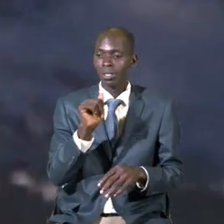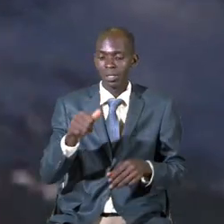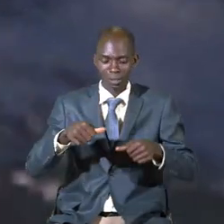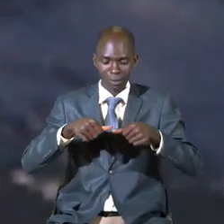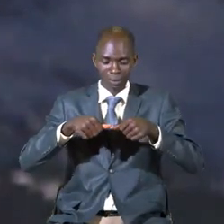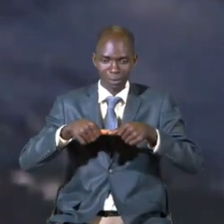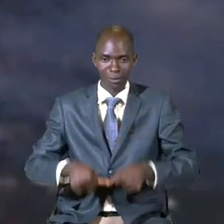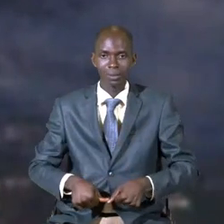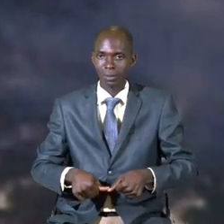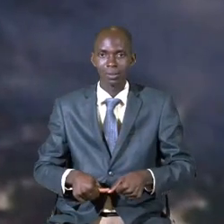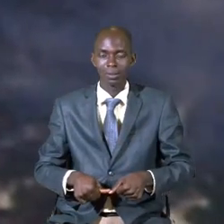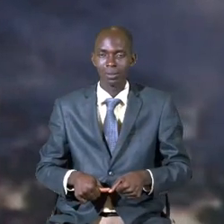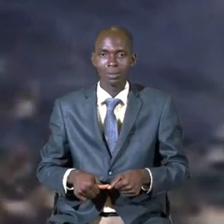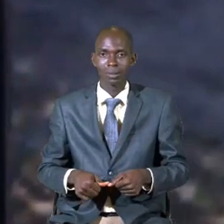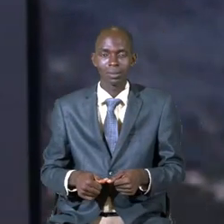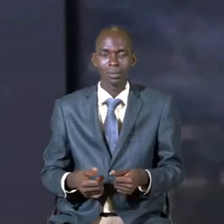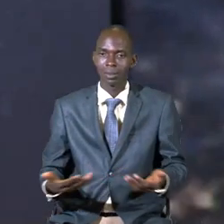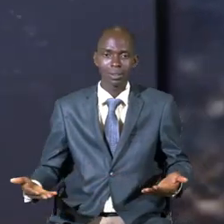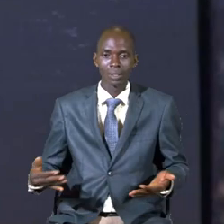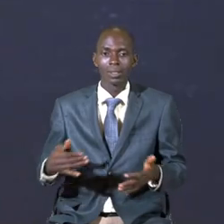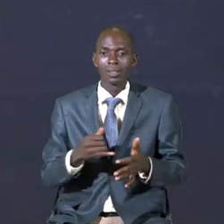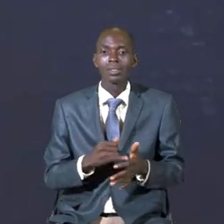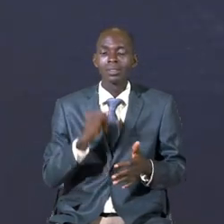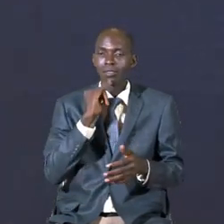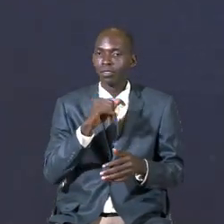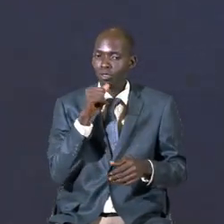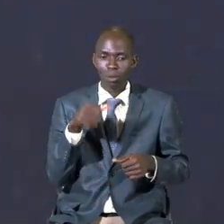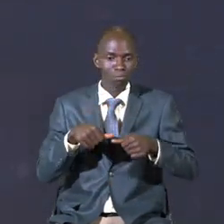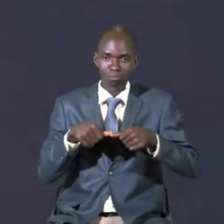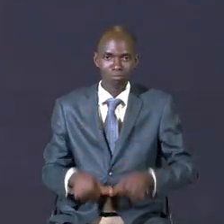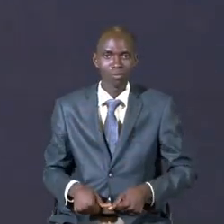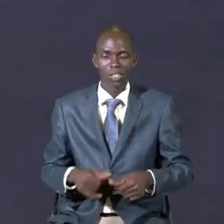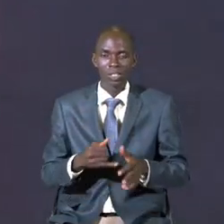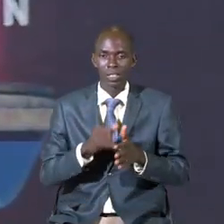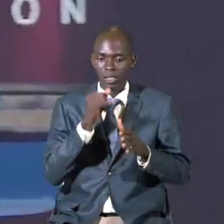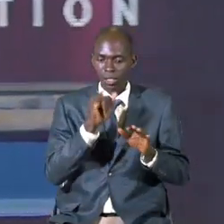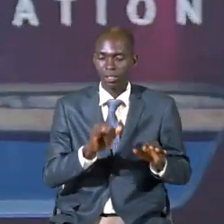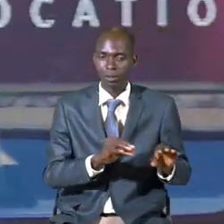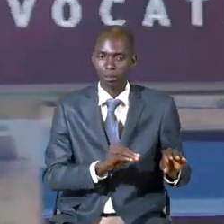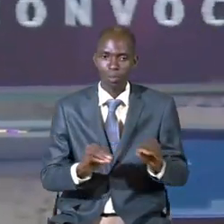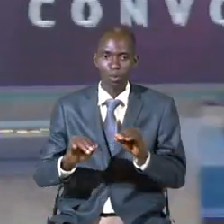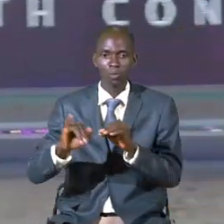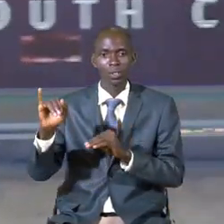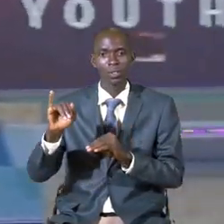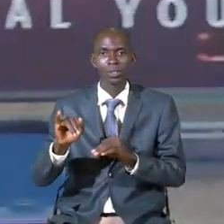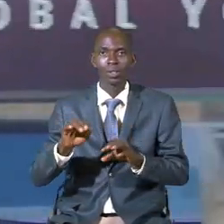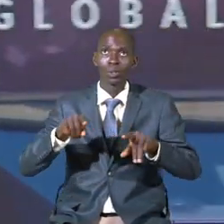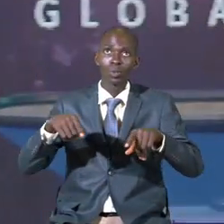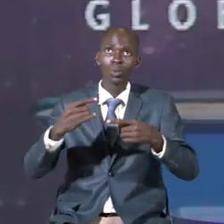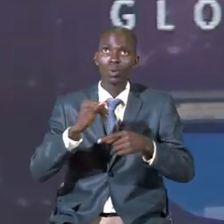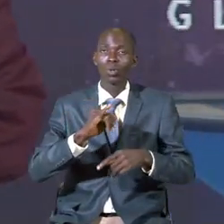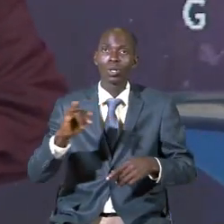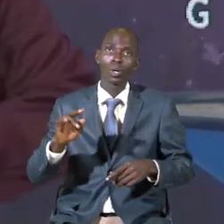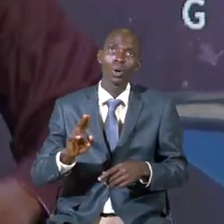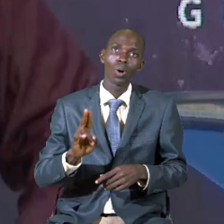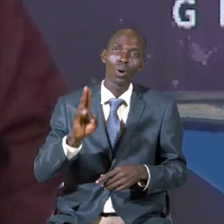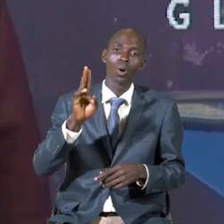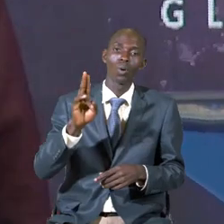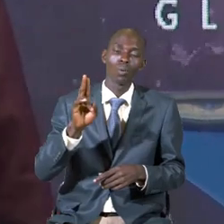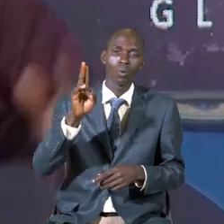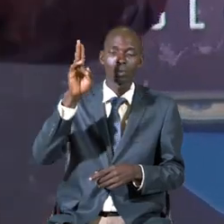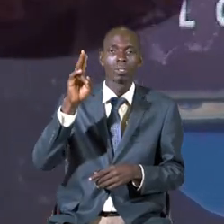team is moving it's traveling it's going on in a tragedy